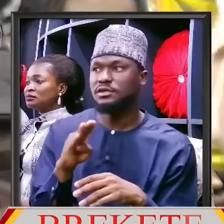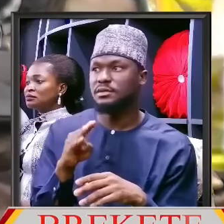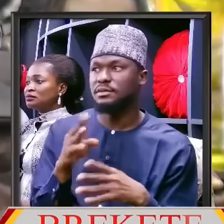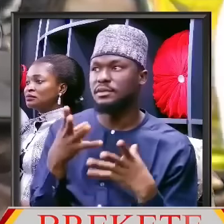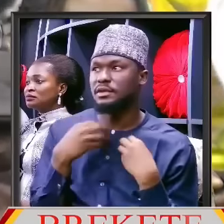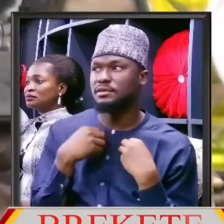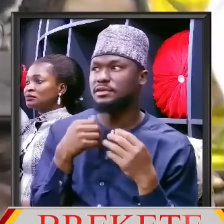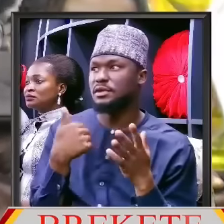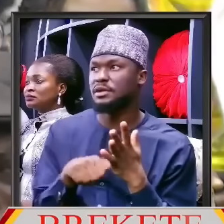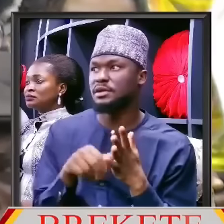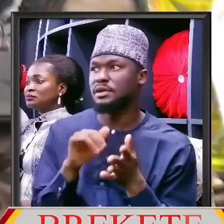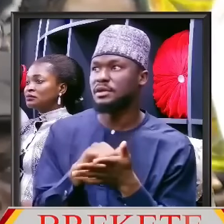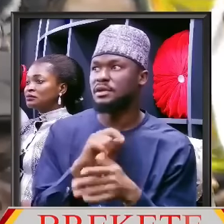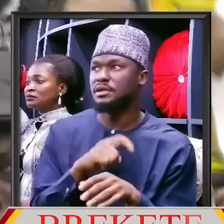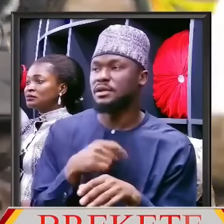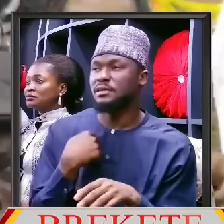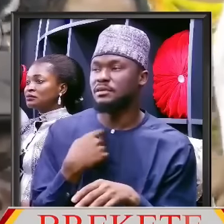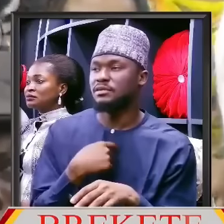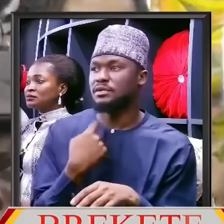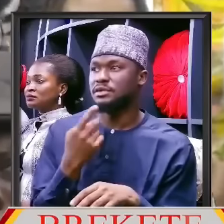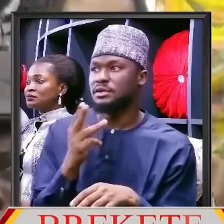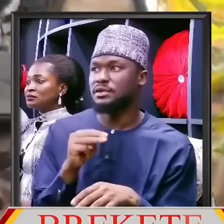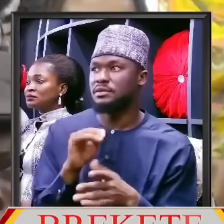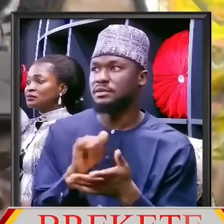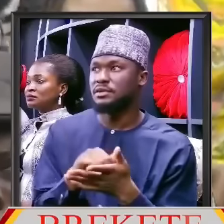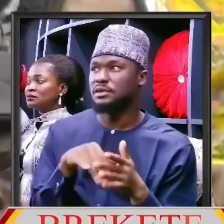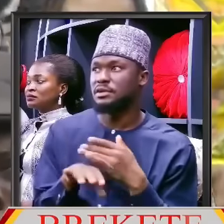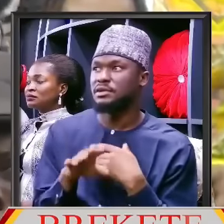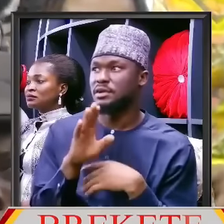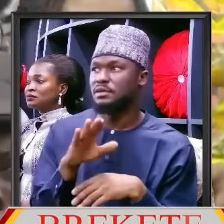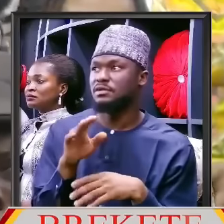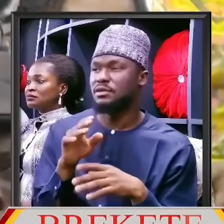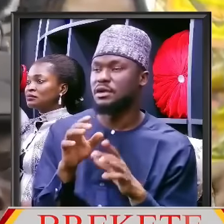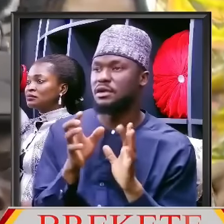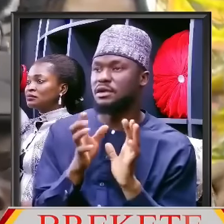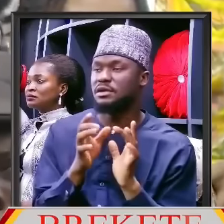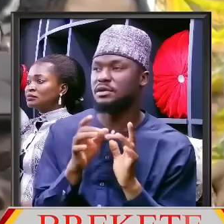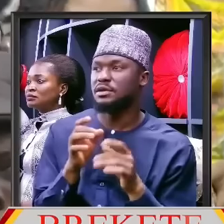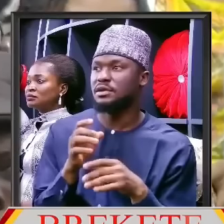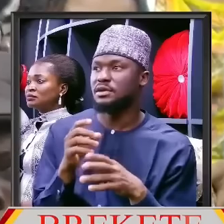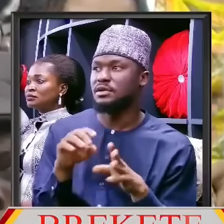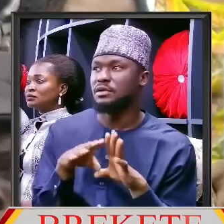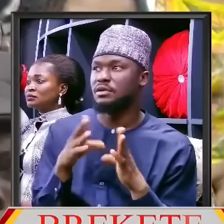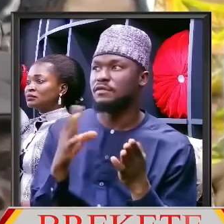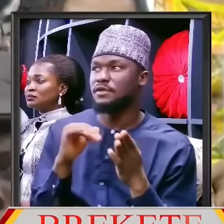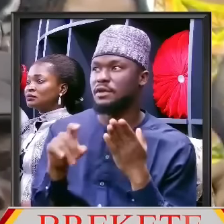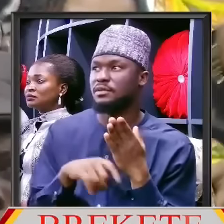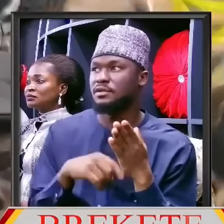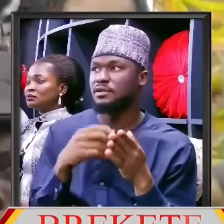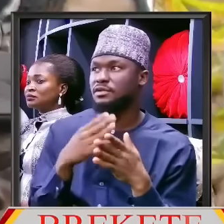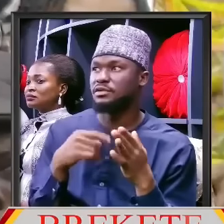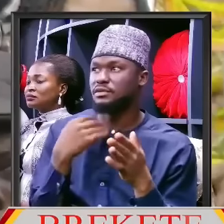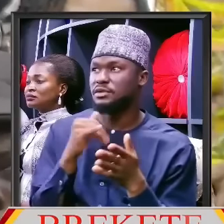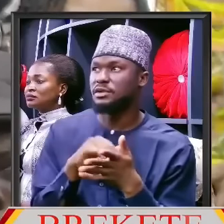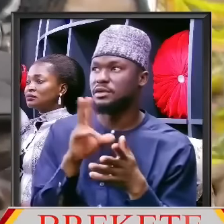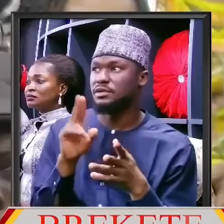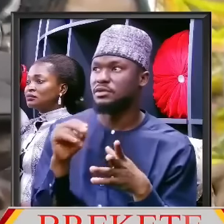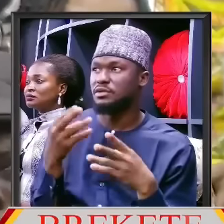Now that time we can't realize, say, we tell our children, say, yeah, enter your portal, open and print. Some they go say, no